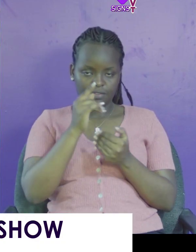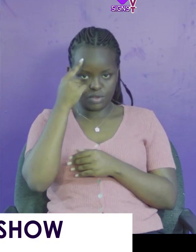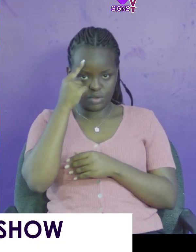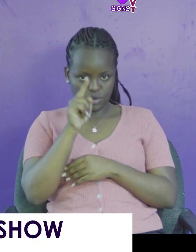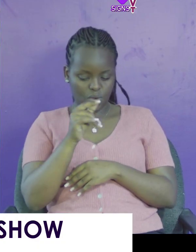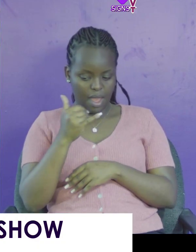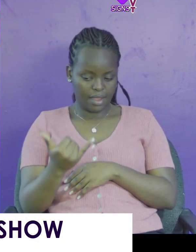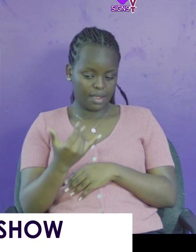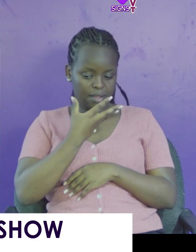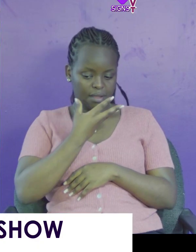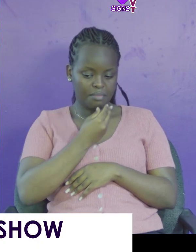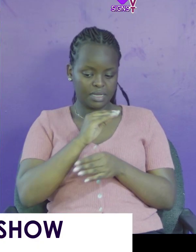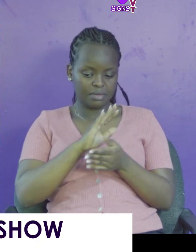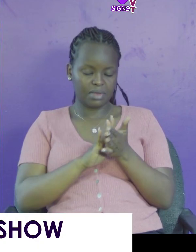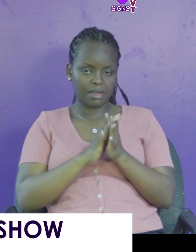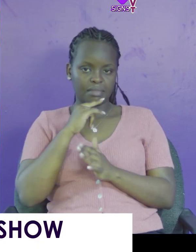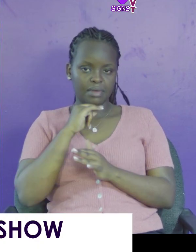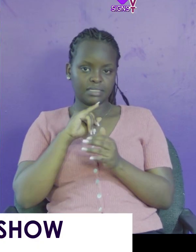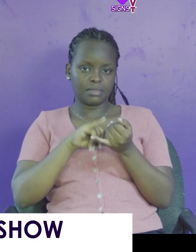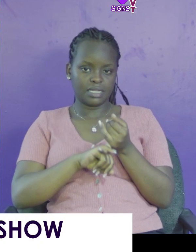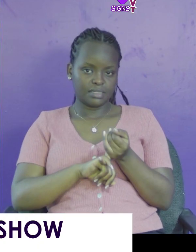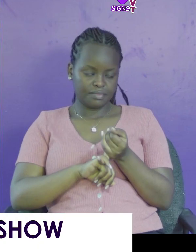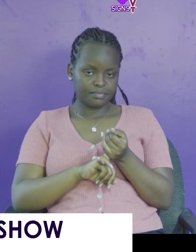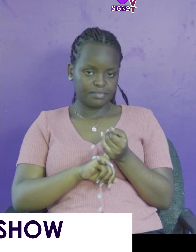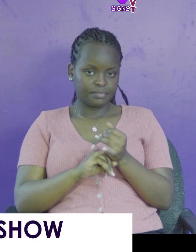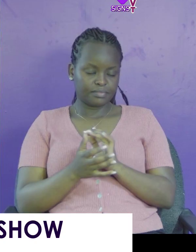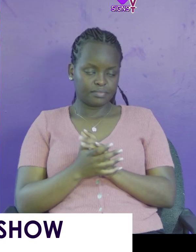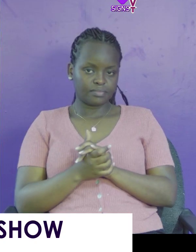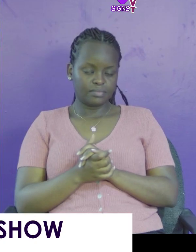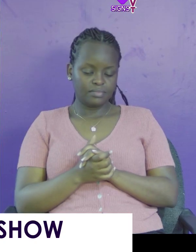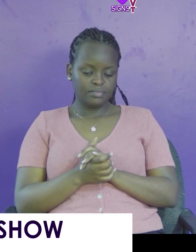man, to be her husband. You know, nowadays,